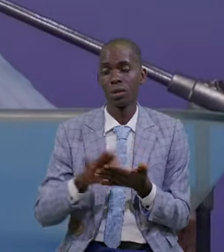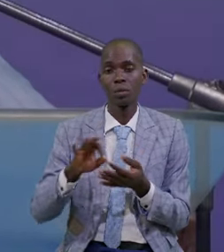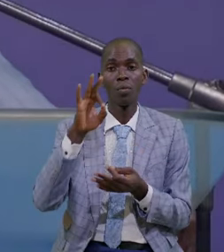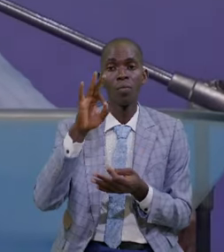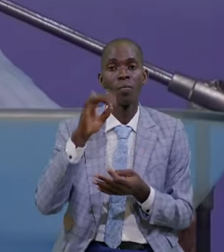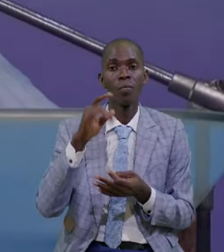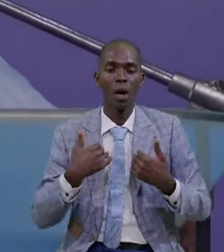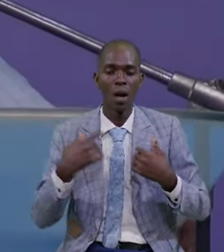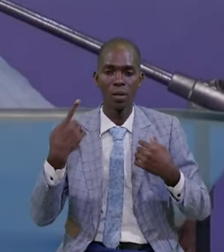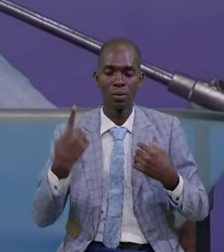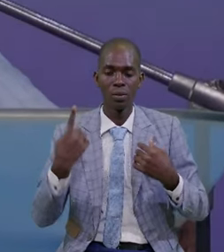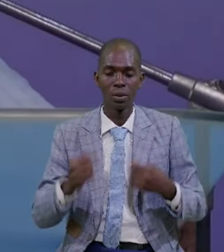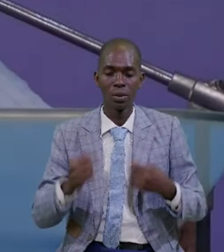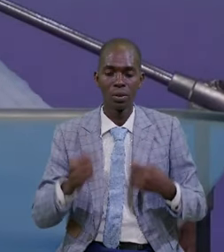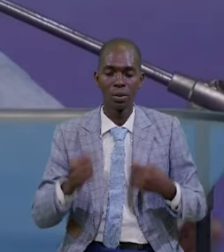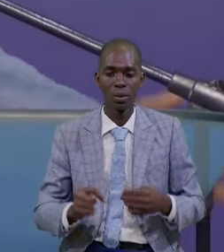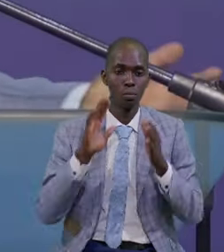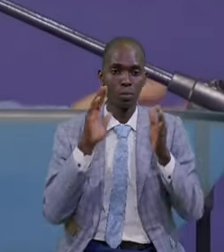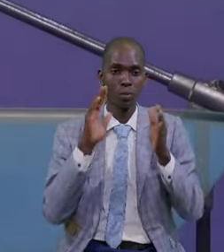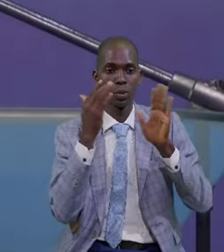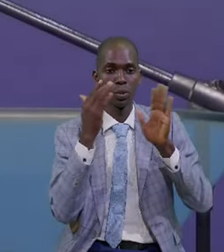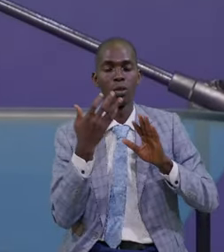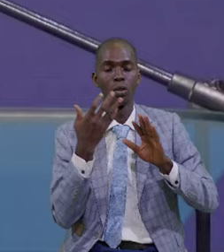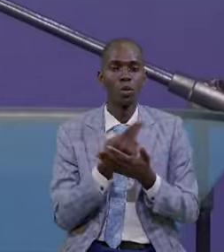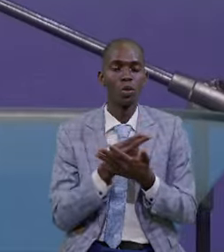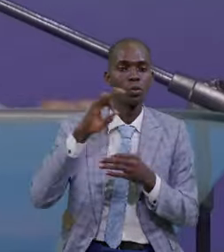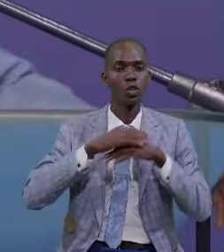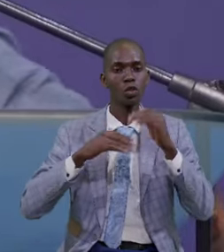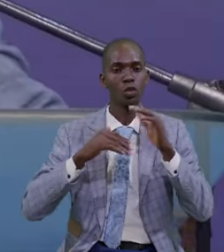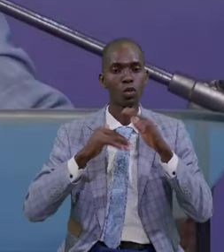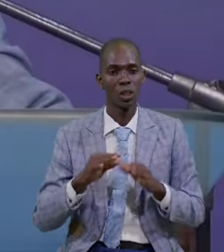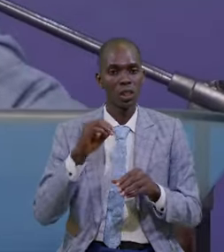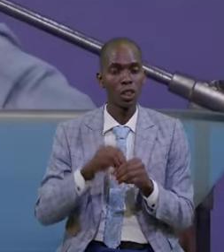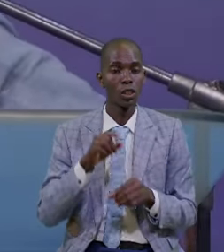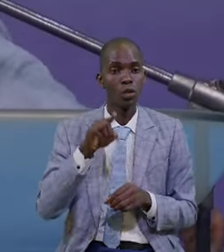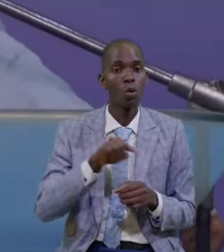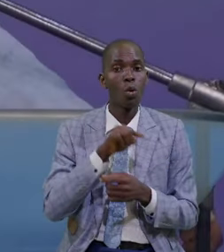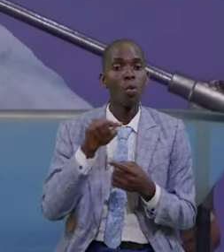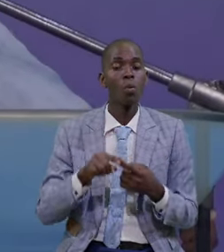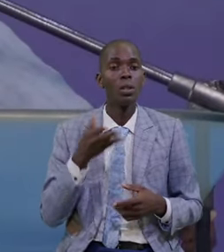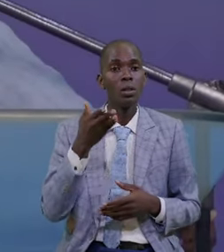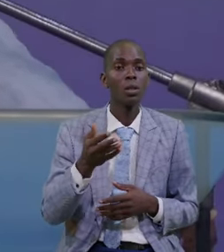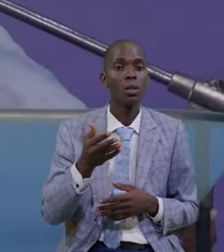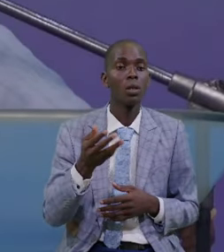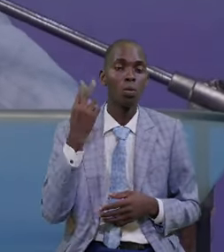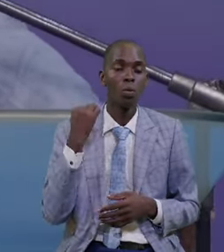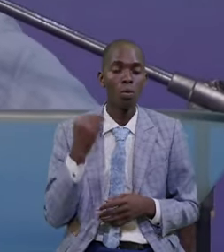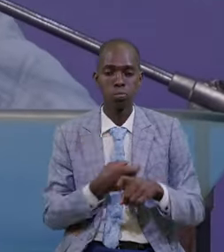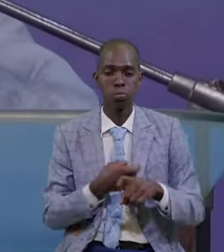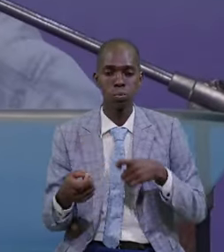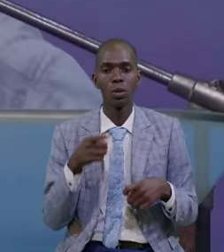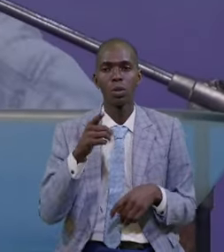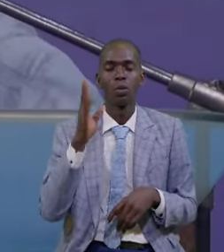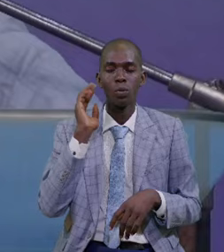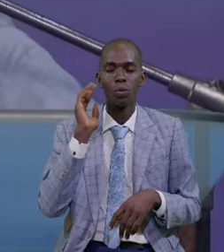comforter, counselor living in you, when there's persecution, you'll not be going about complaining, going